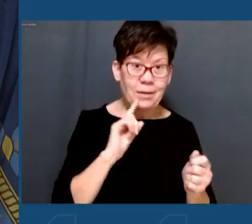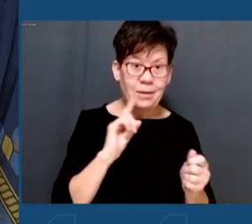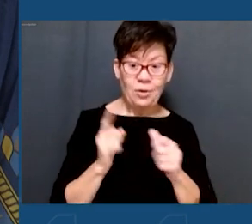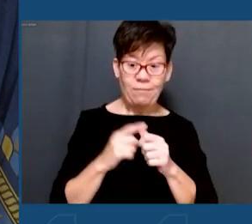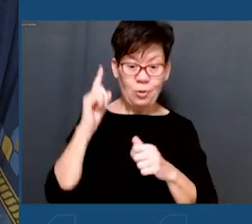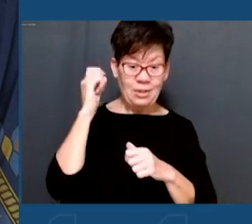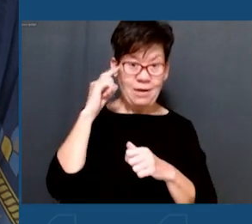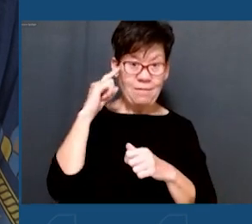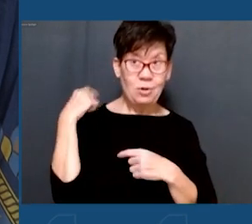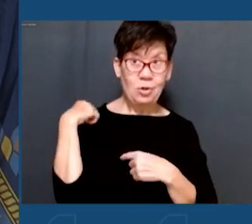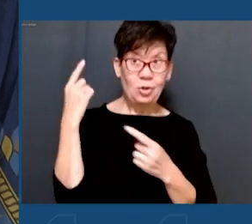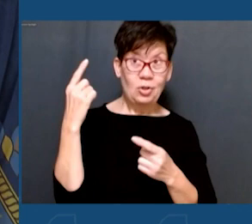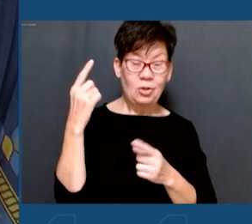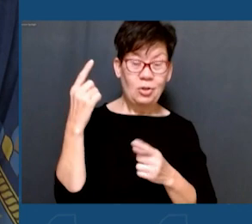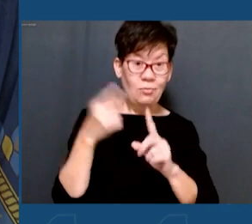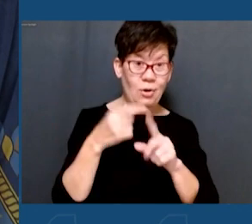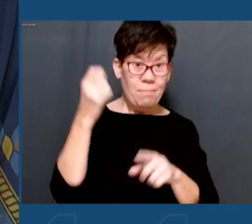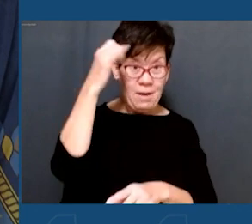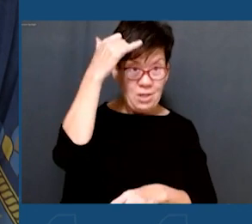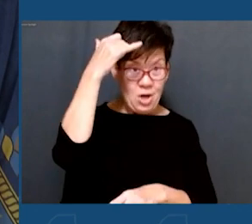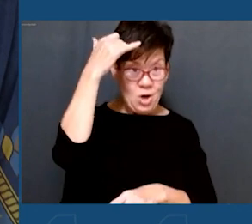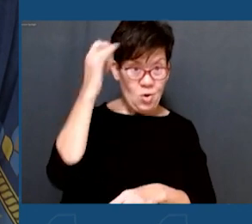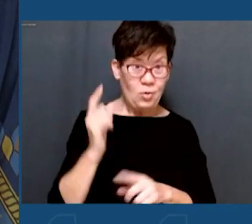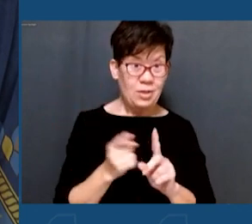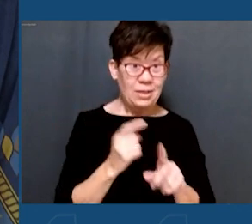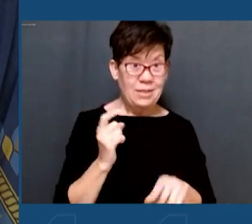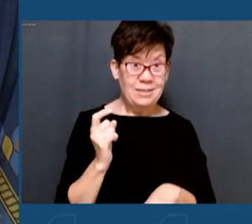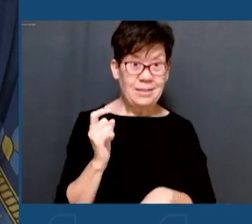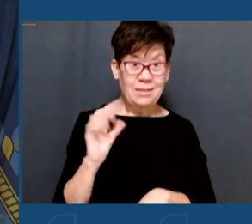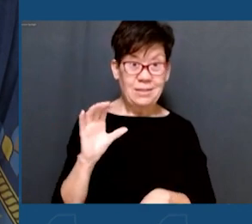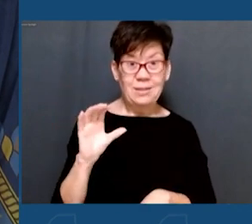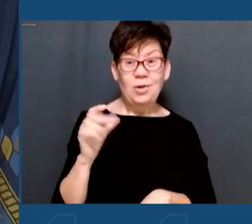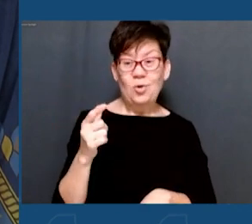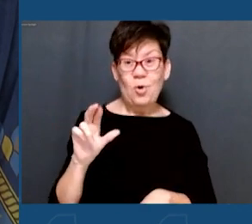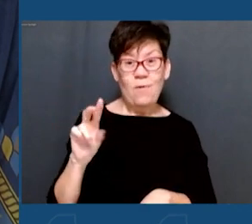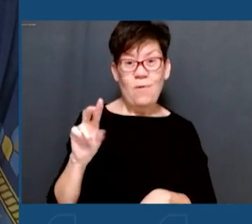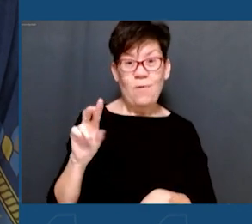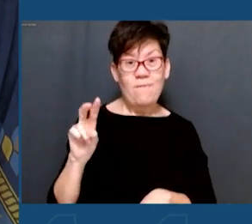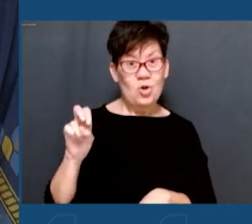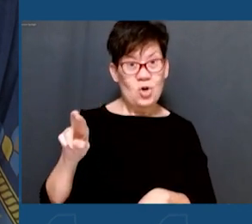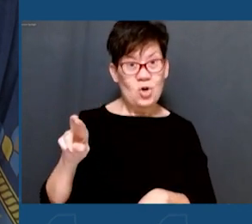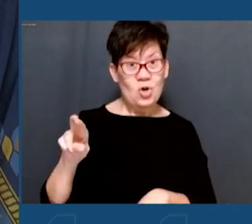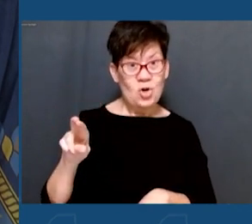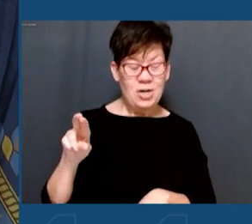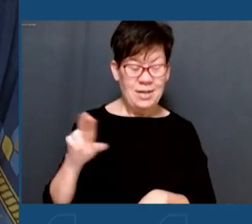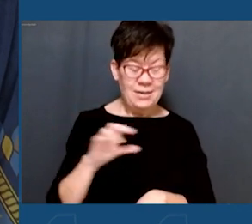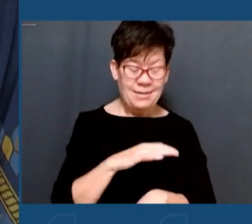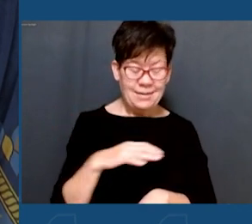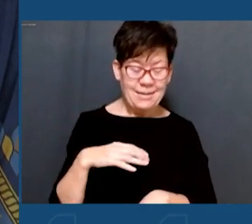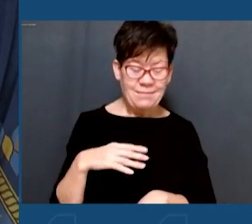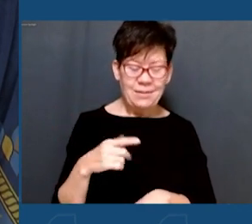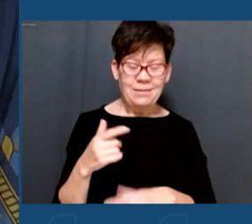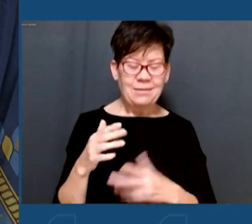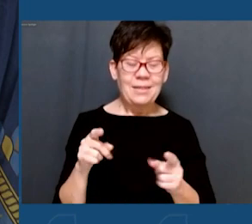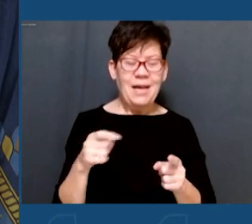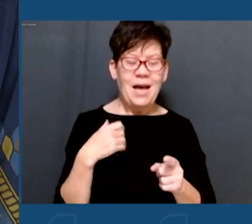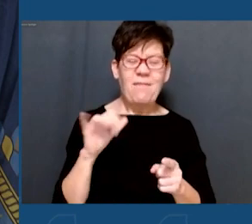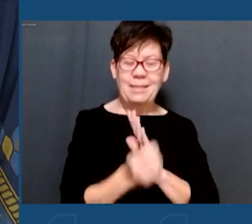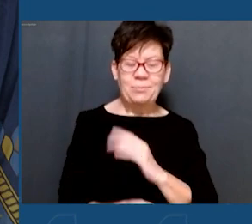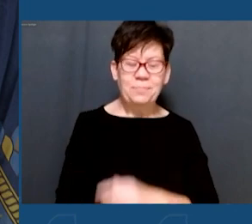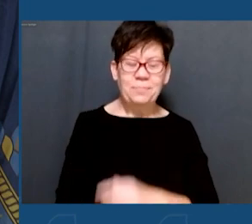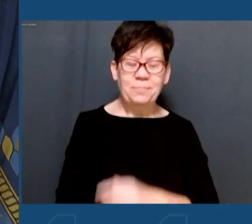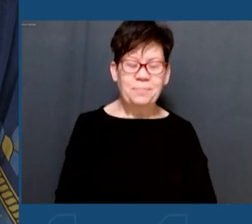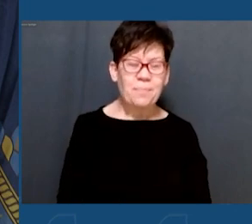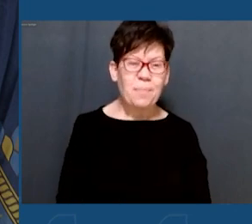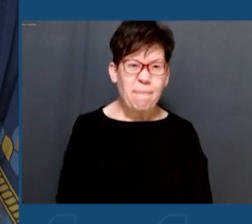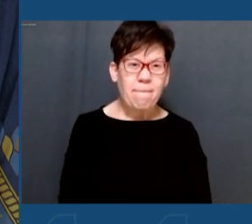Cleveland, this is a skill set I have. So we're ready for this. We are ready for this. And now, to be able to